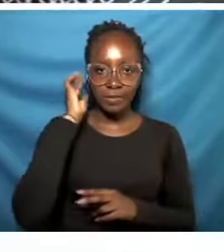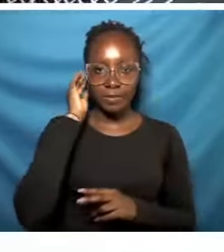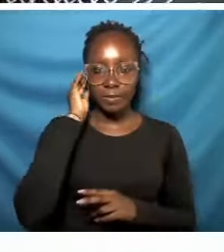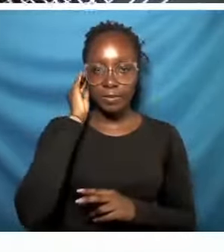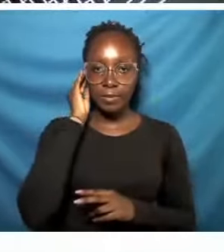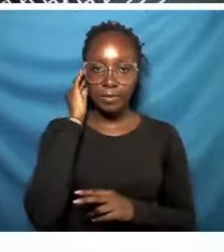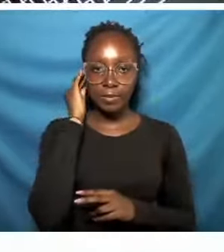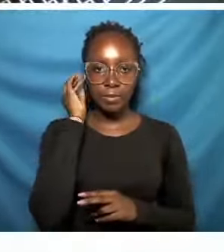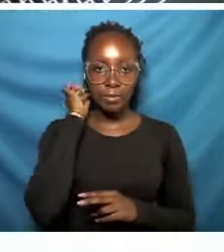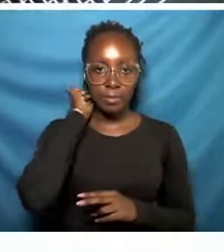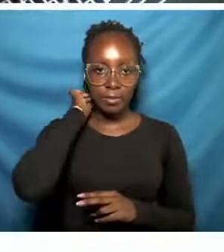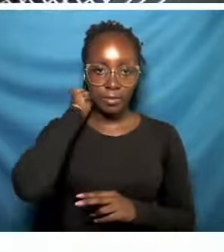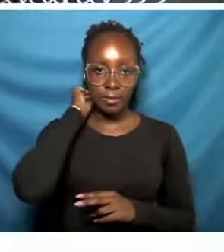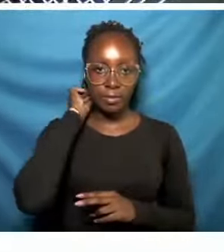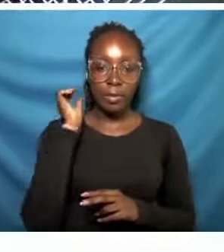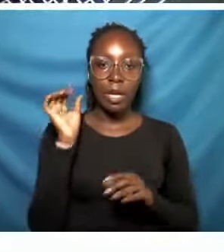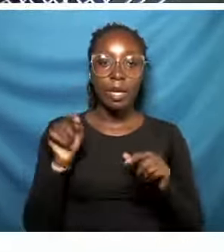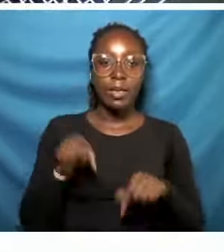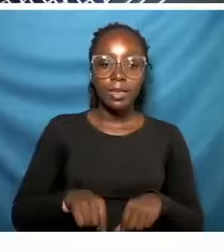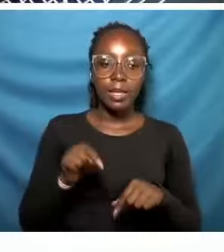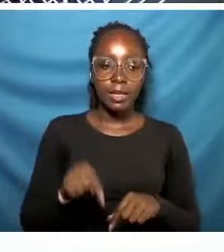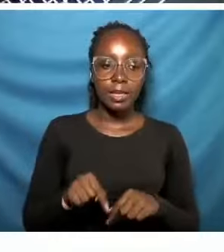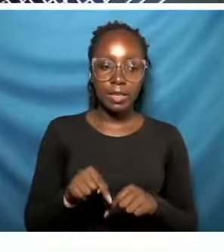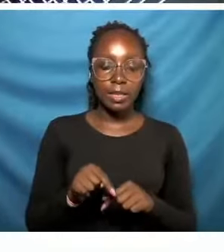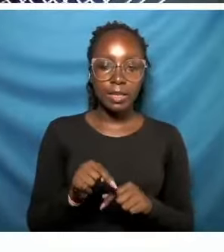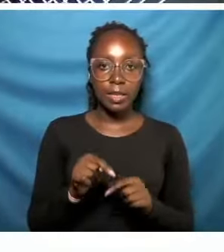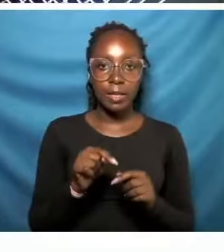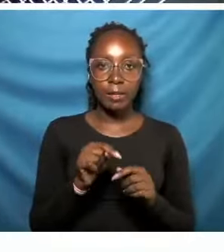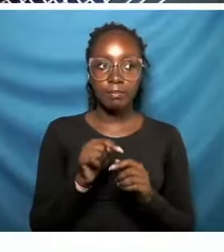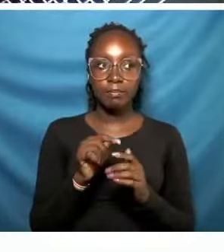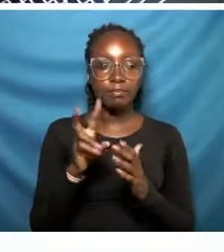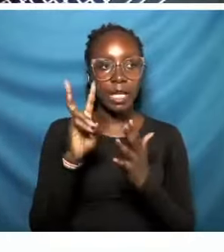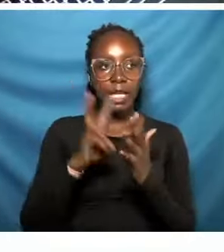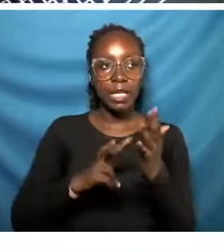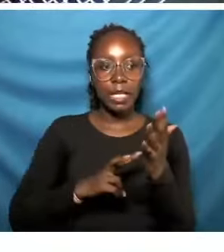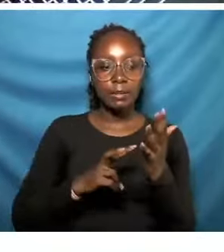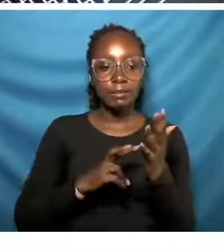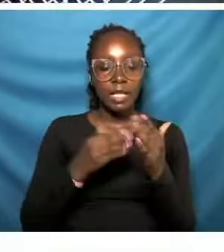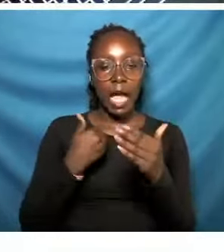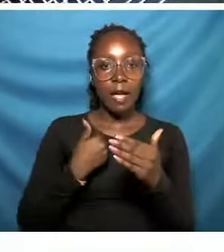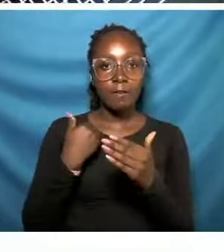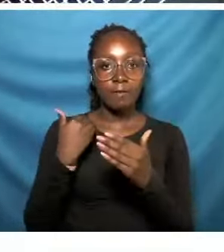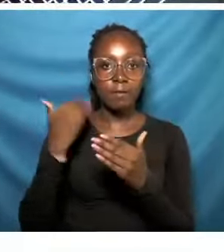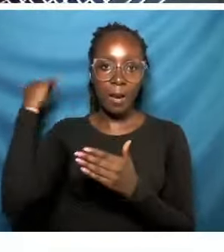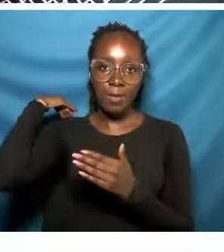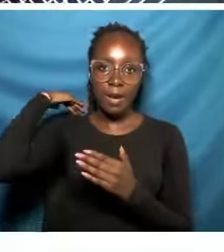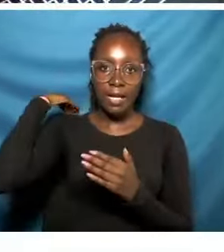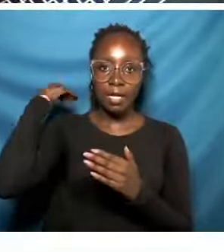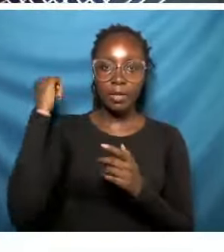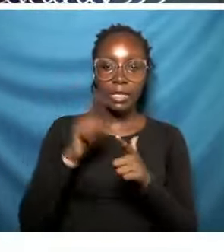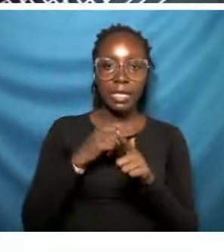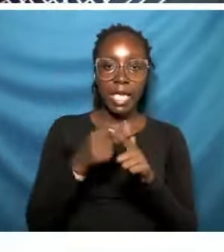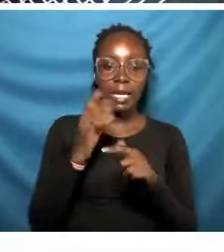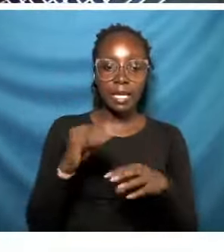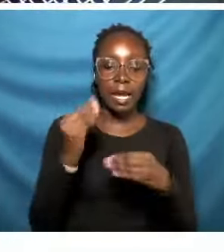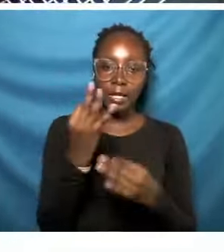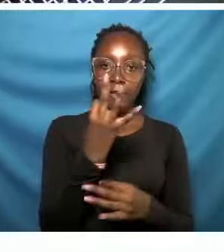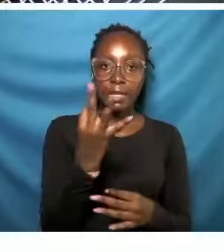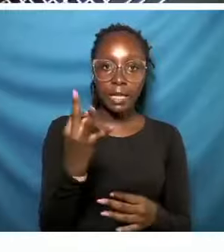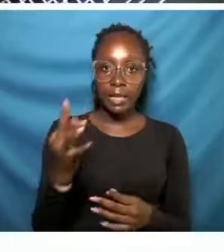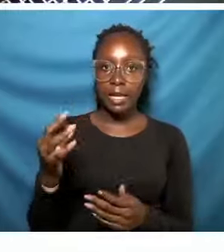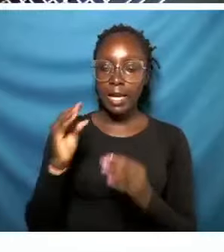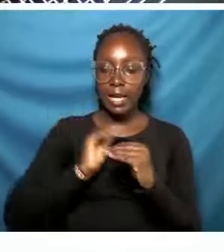this passage, I set out a background, then I bring three quick teachings within the span of time that I am